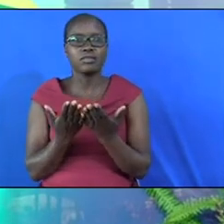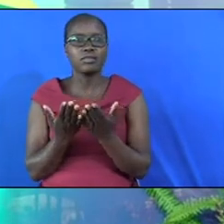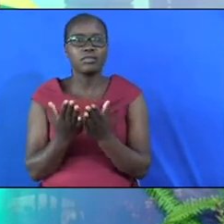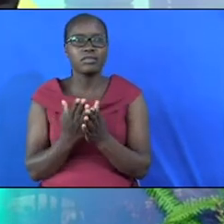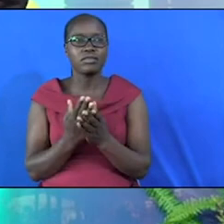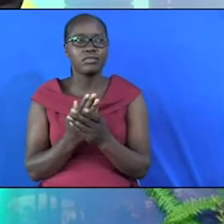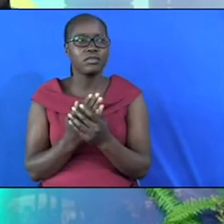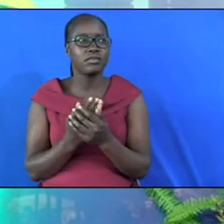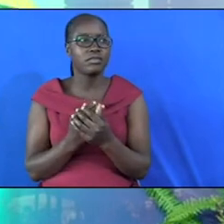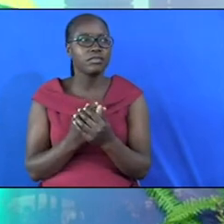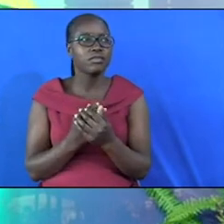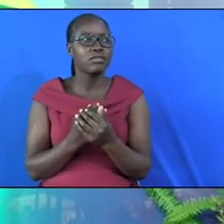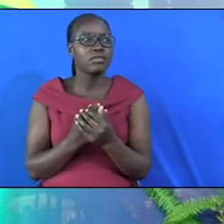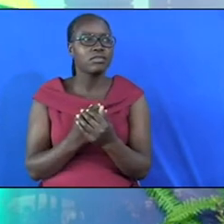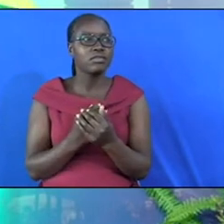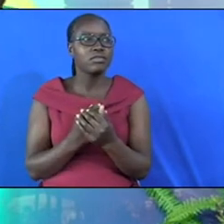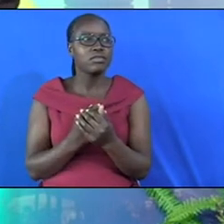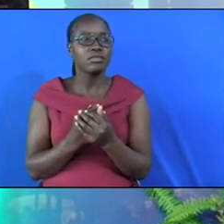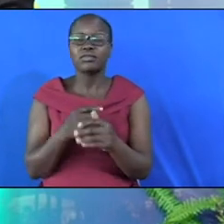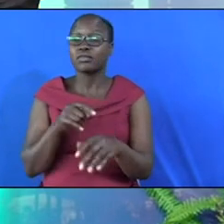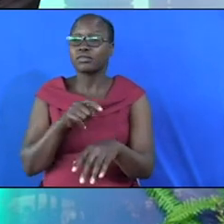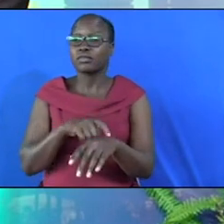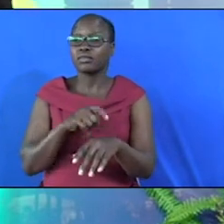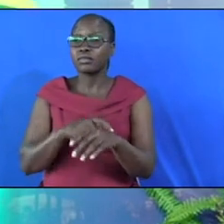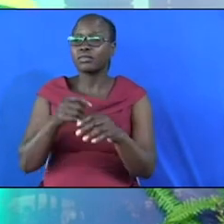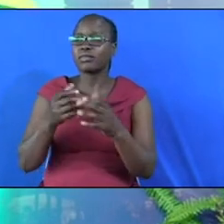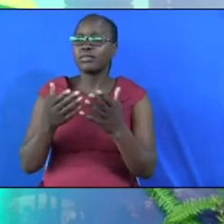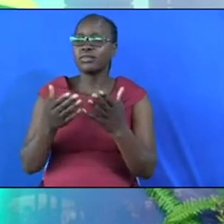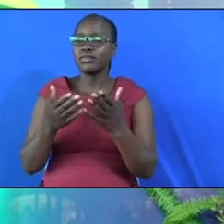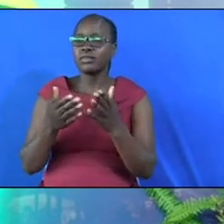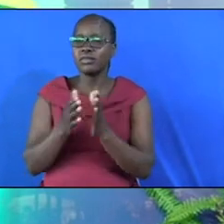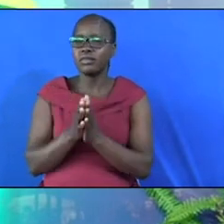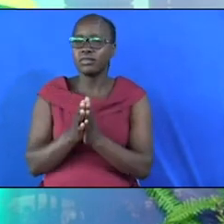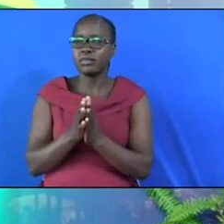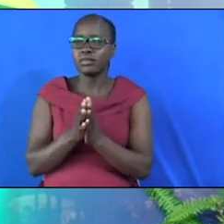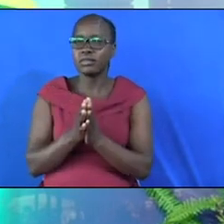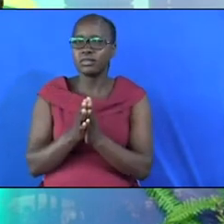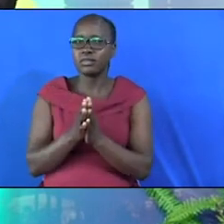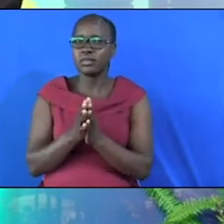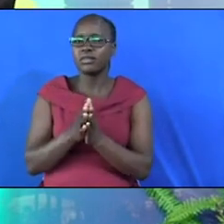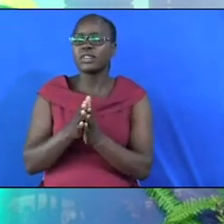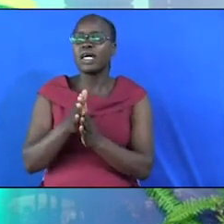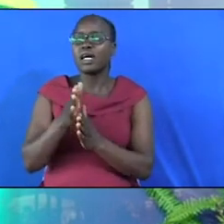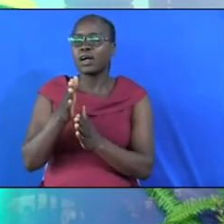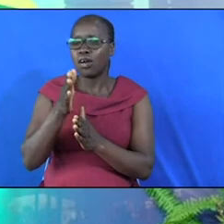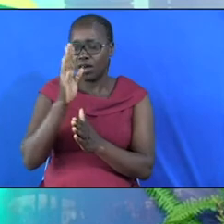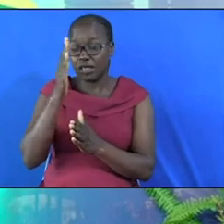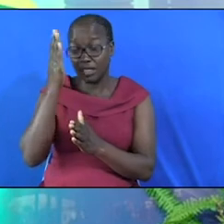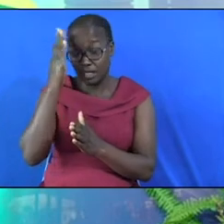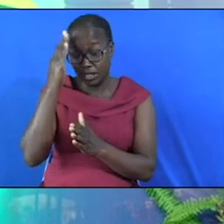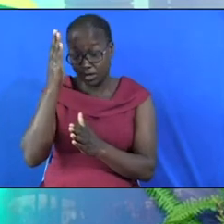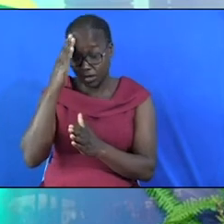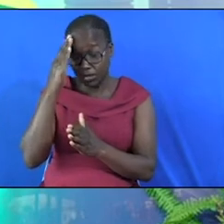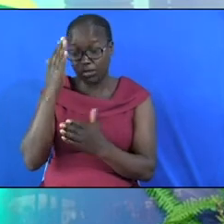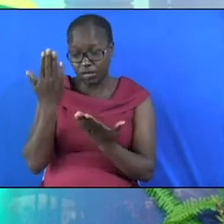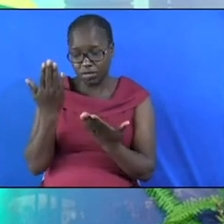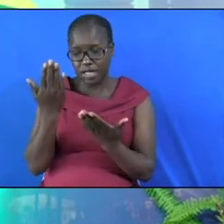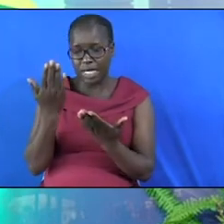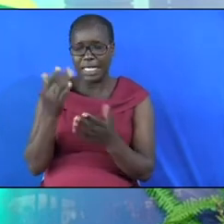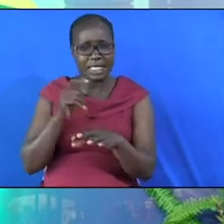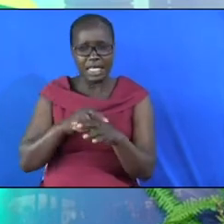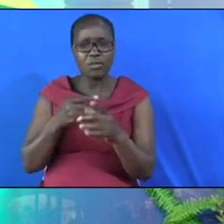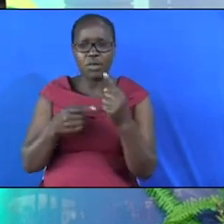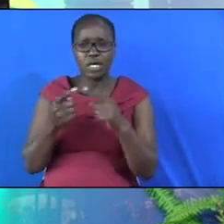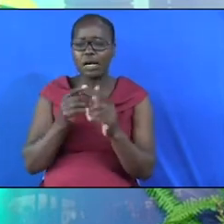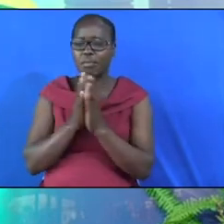Hallelujah. So we are saying that when John had the vision, when he knew that the time will come, that is the prayer